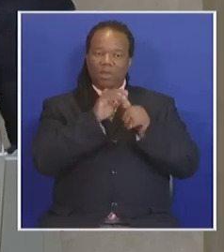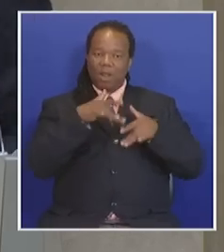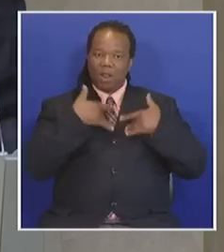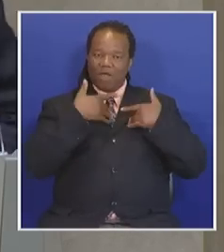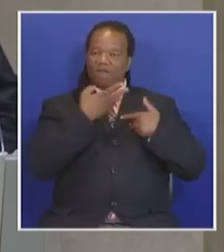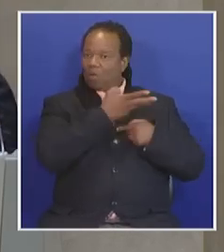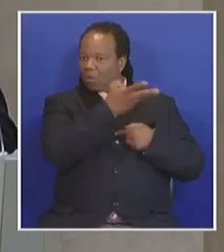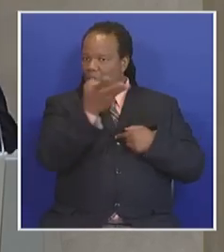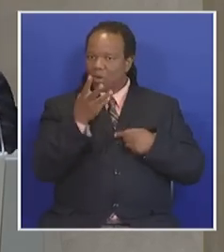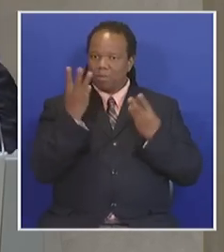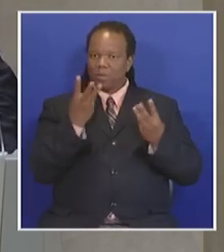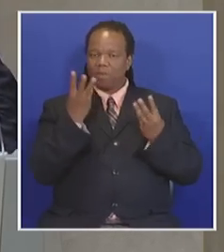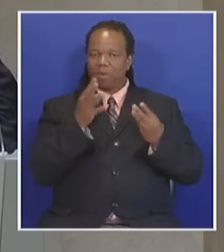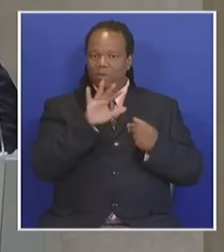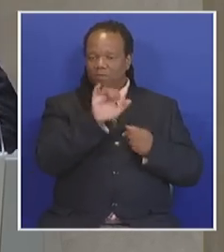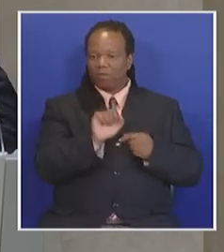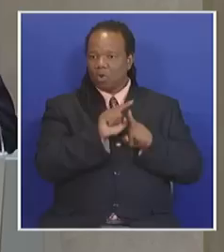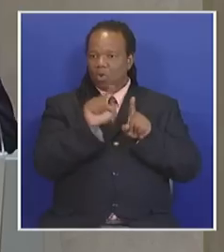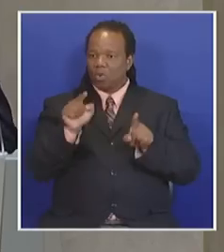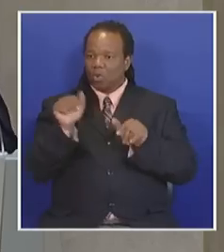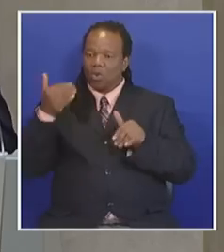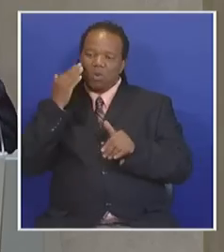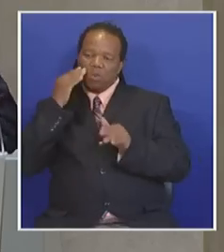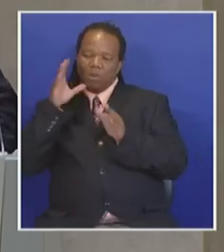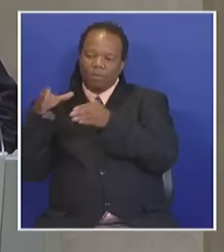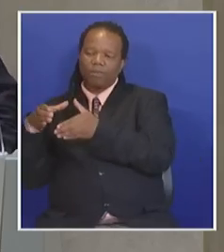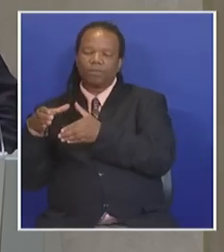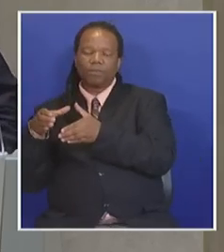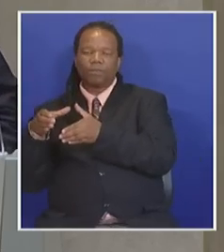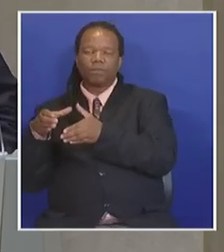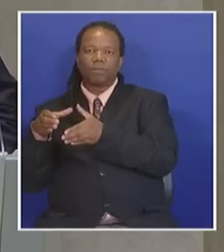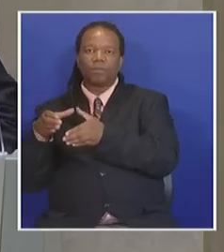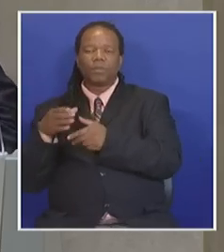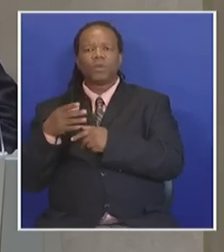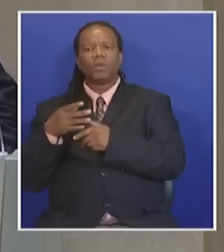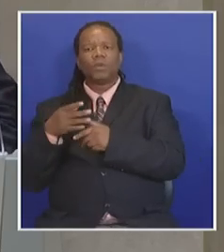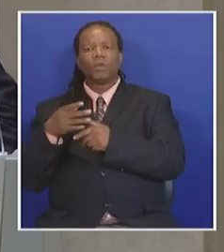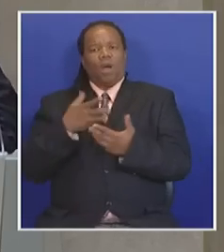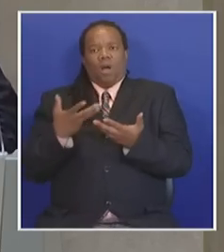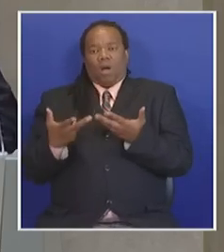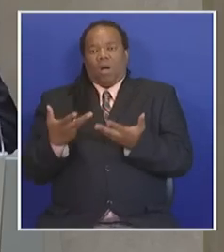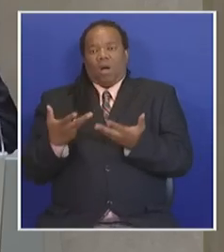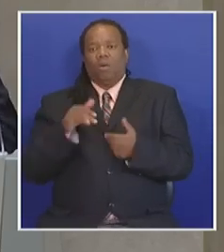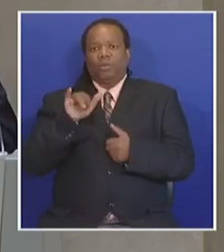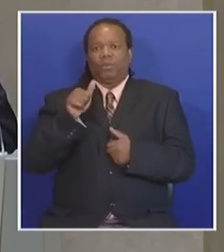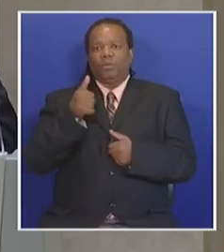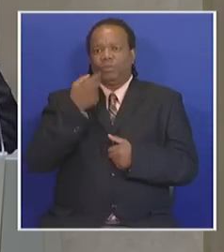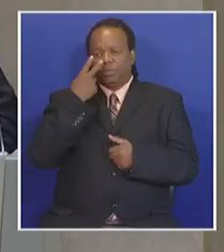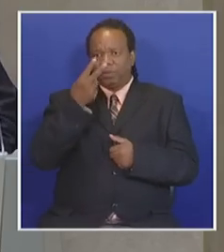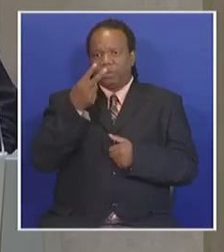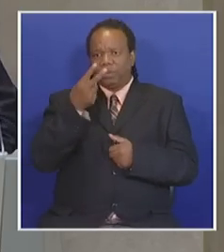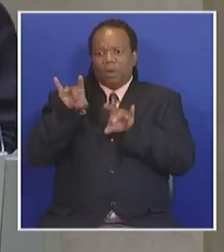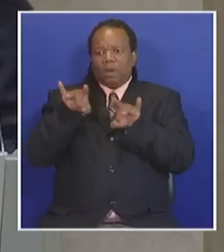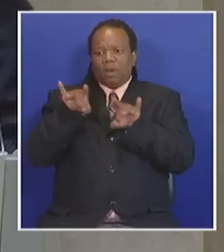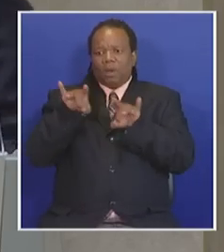is evident in the destitute conditions that our people in Khayelitsha and other poor areas